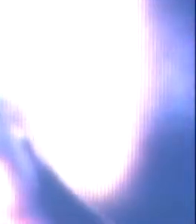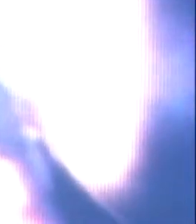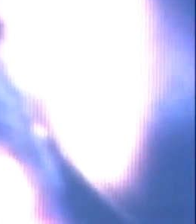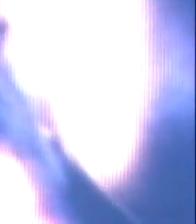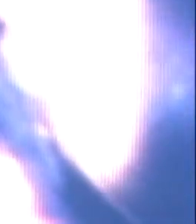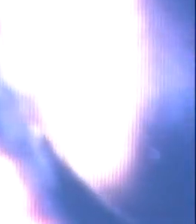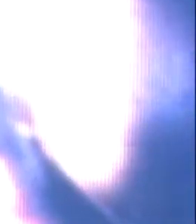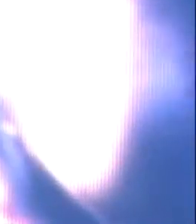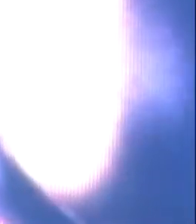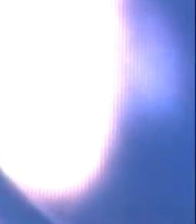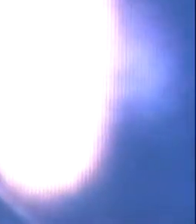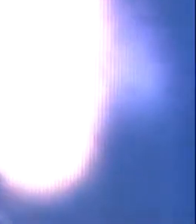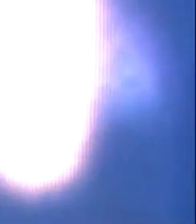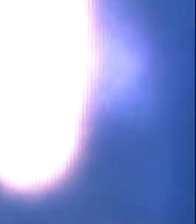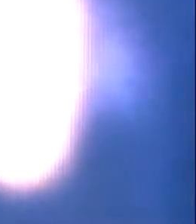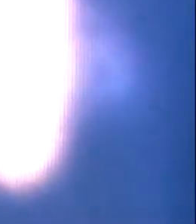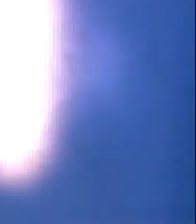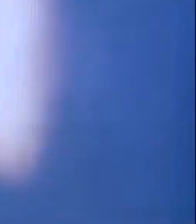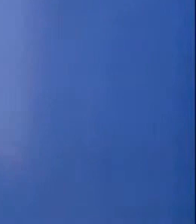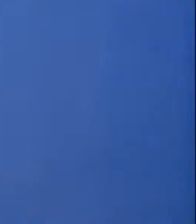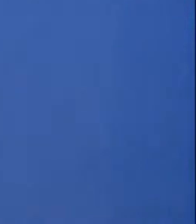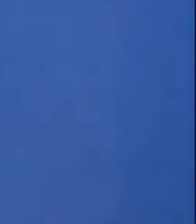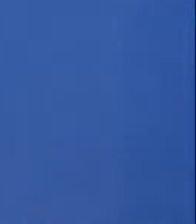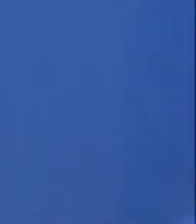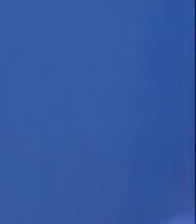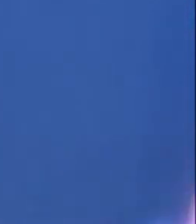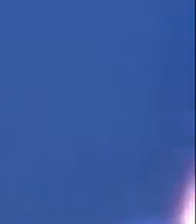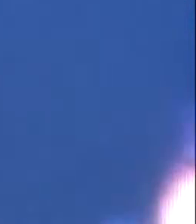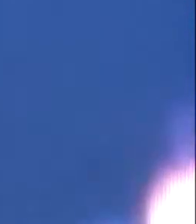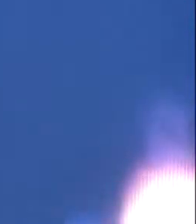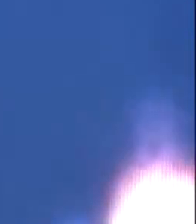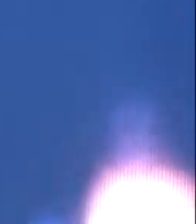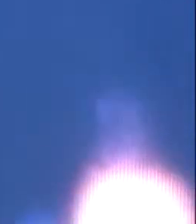send down from glory.